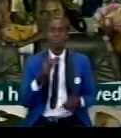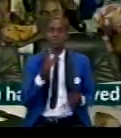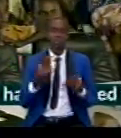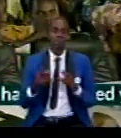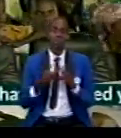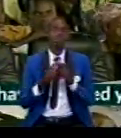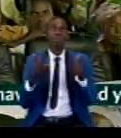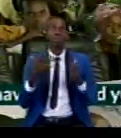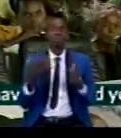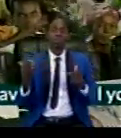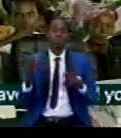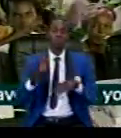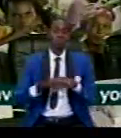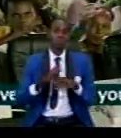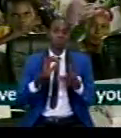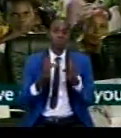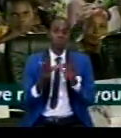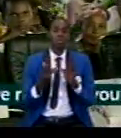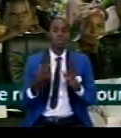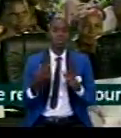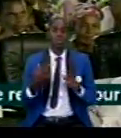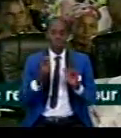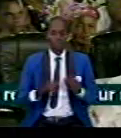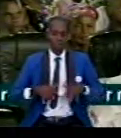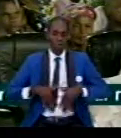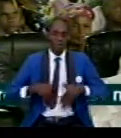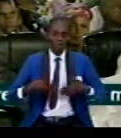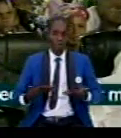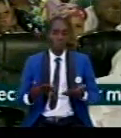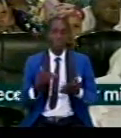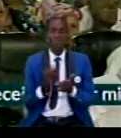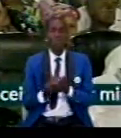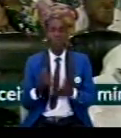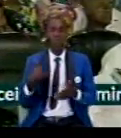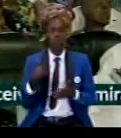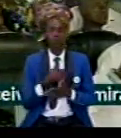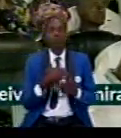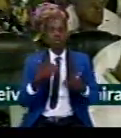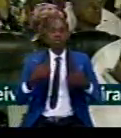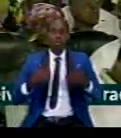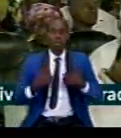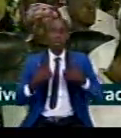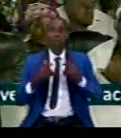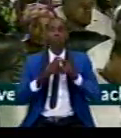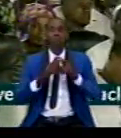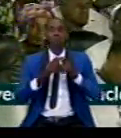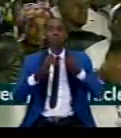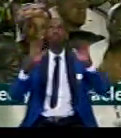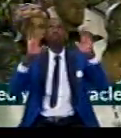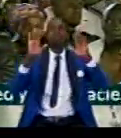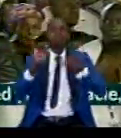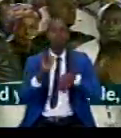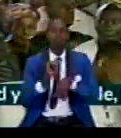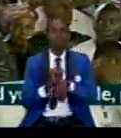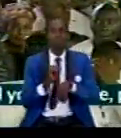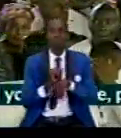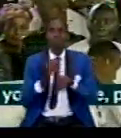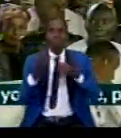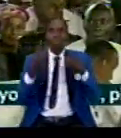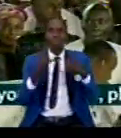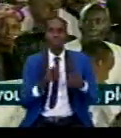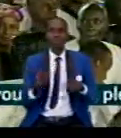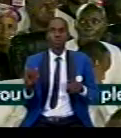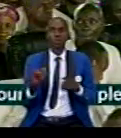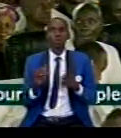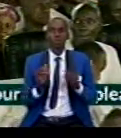have innumerable encounters with the unforgettable God. We have this one coming.